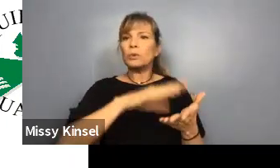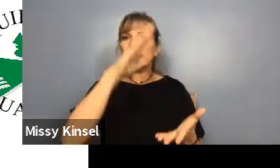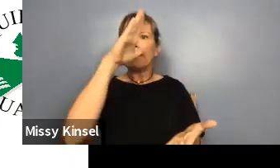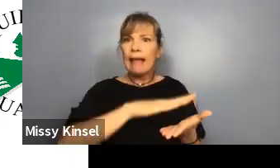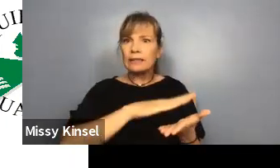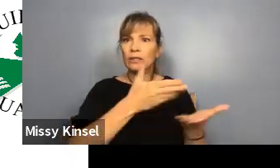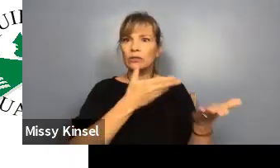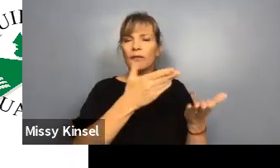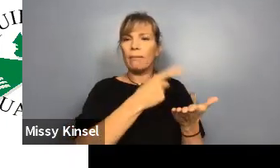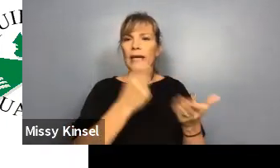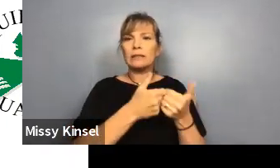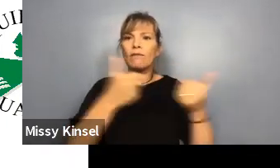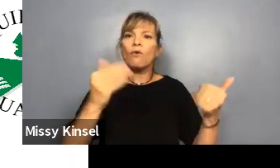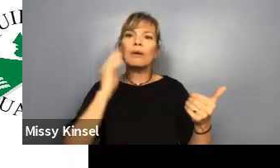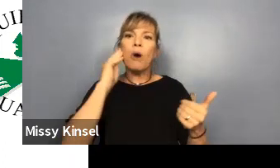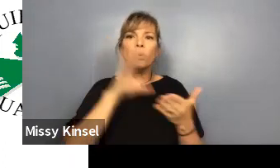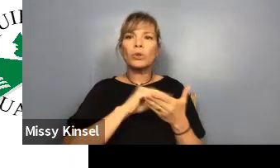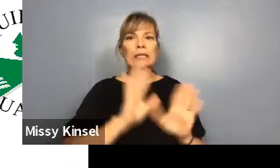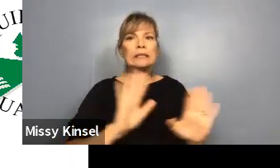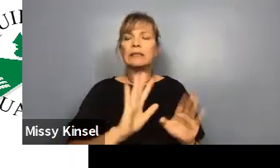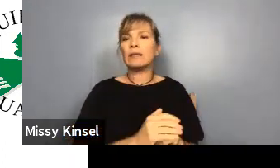just because of remote learning. So you can